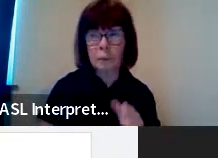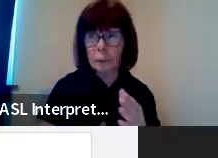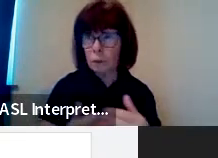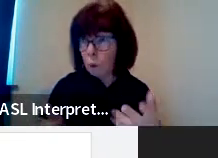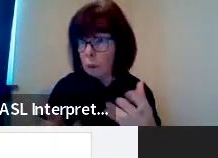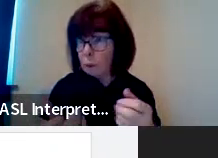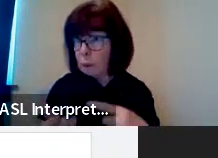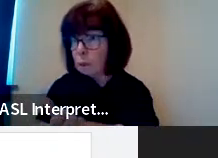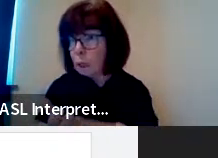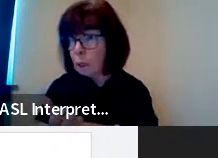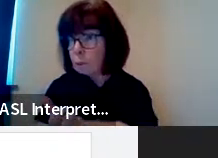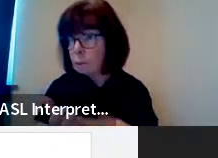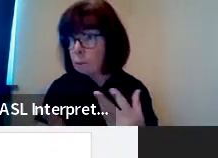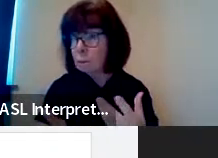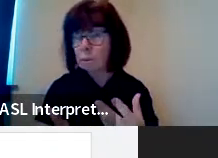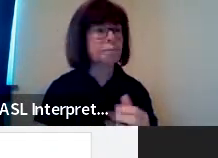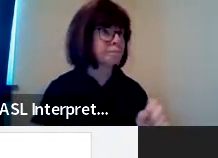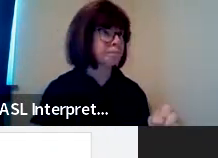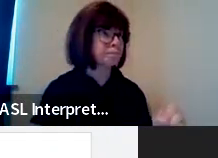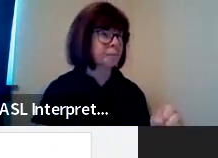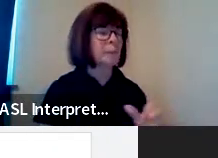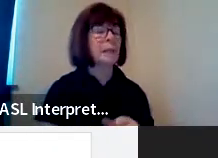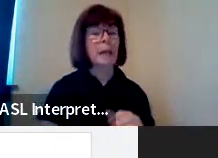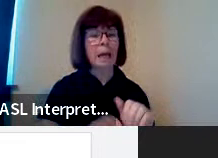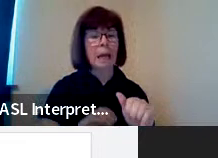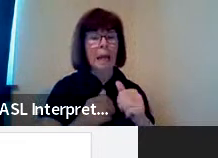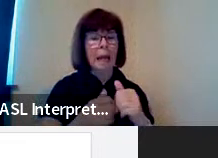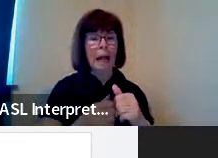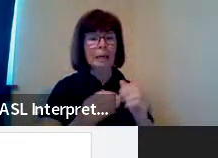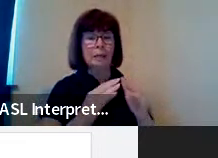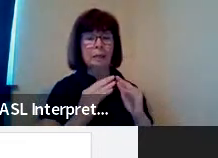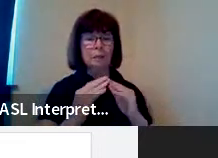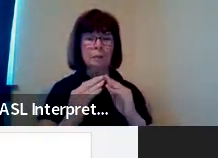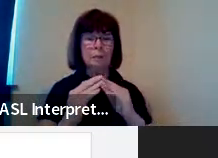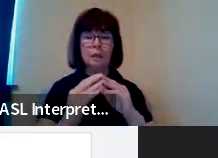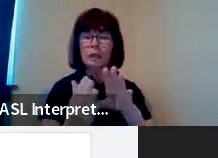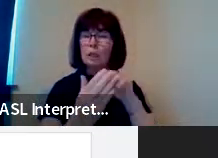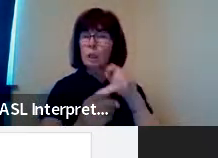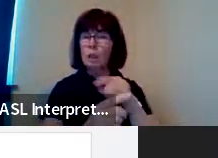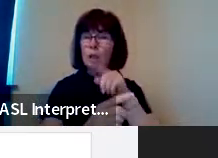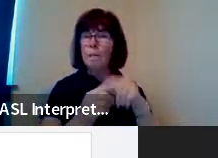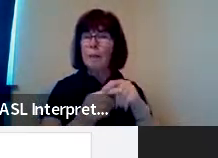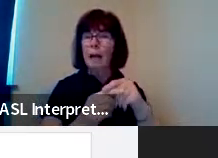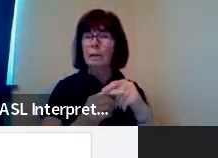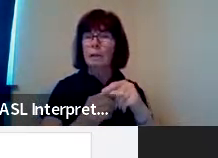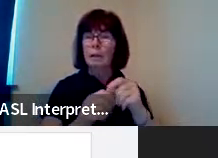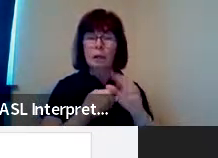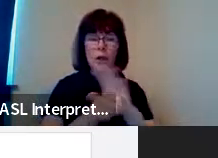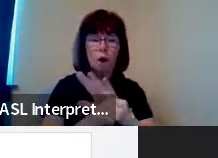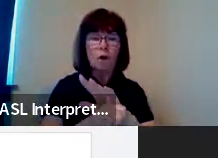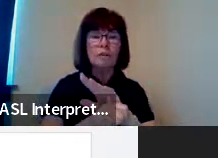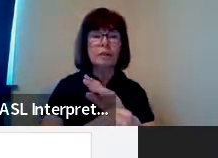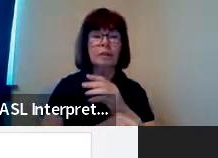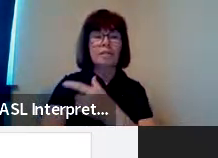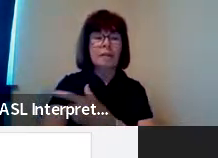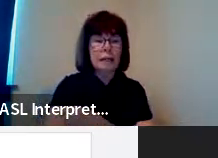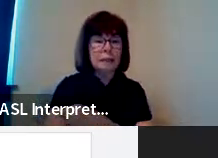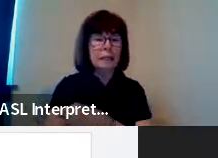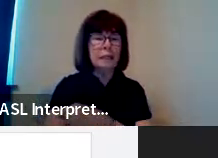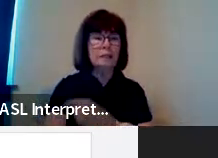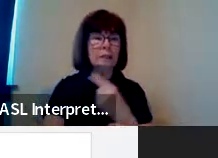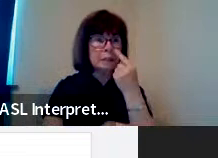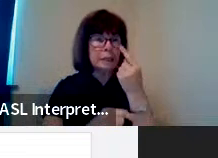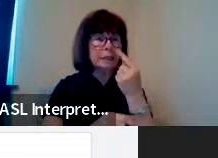discuss. All right, so how do communities learn about COVID vaccinations, testing, and treatments?